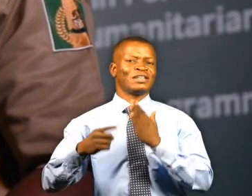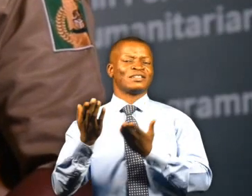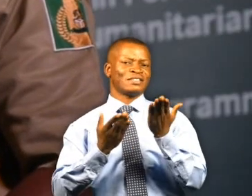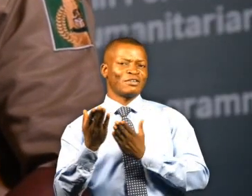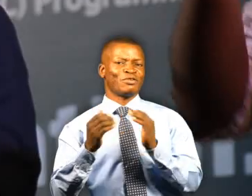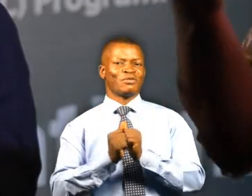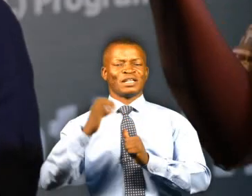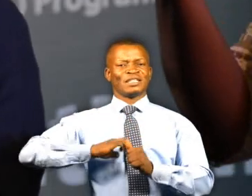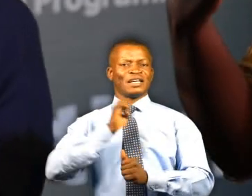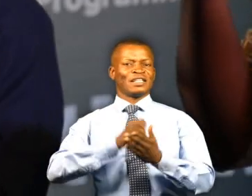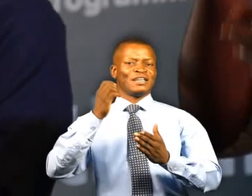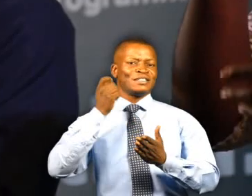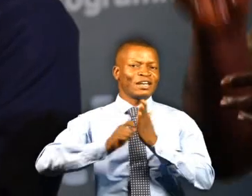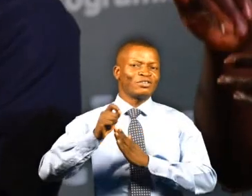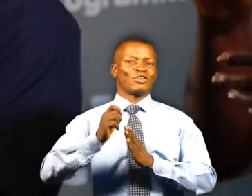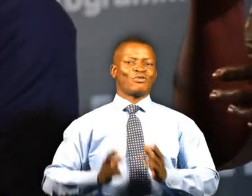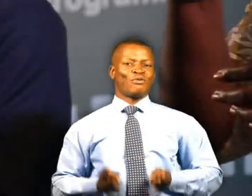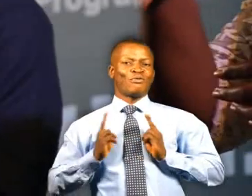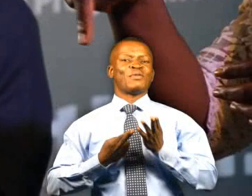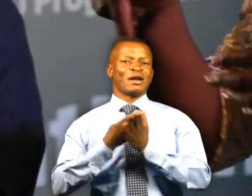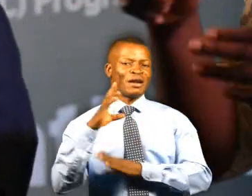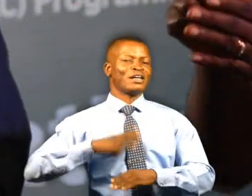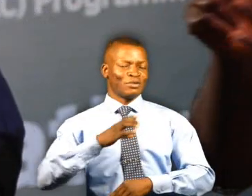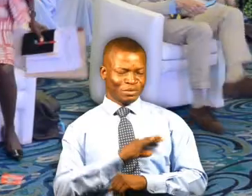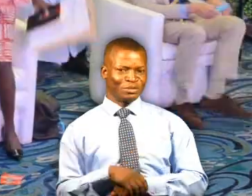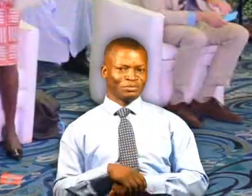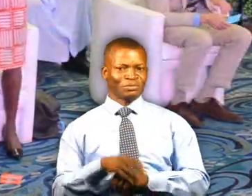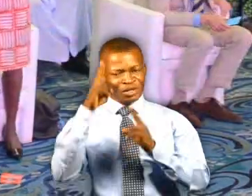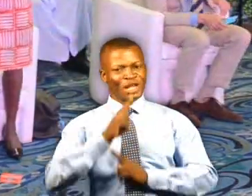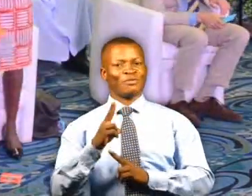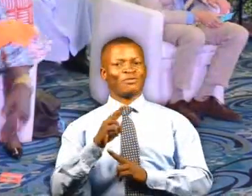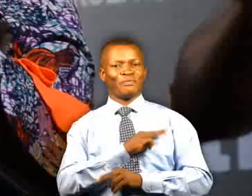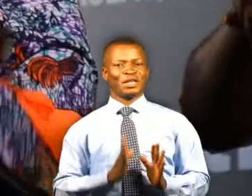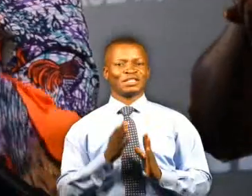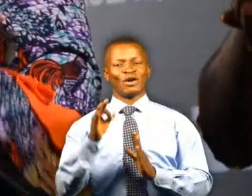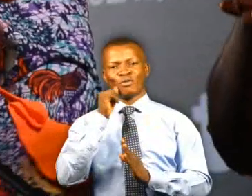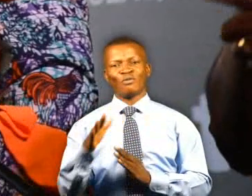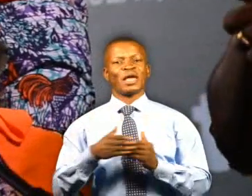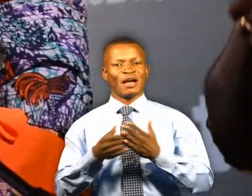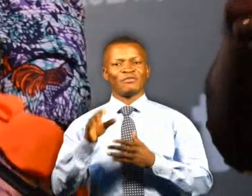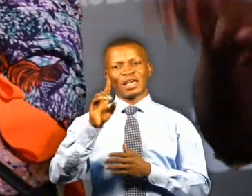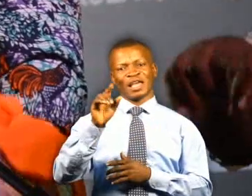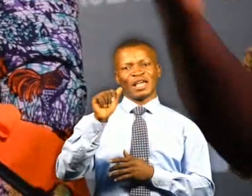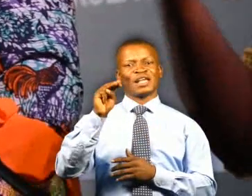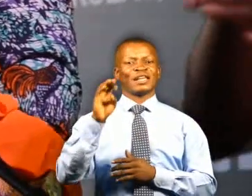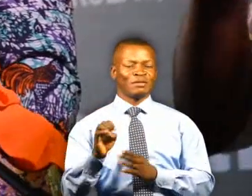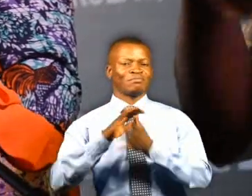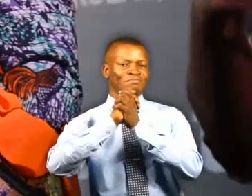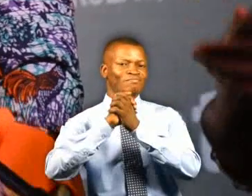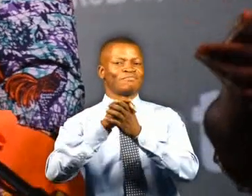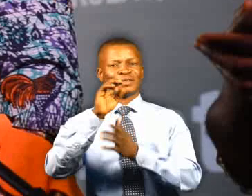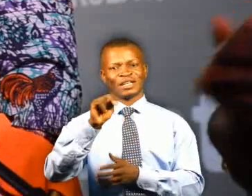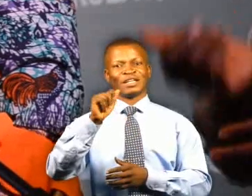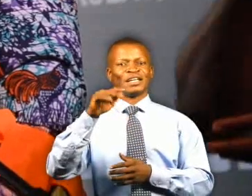Correctional Service, and Executive Secretary Human Rights Commission. Honourable Minister of Women Affairs, Dame Pauline Tallon,